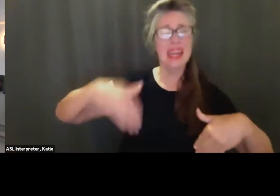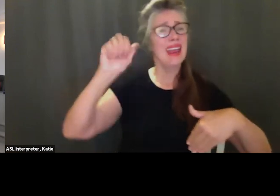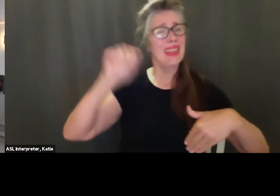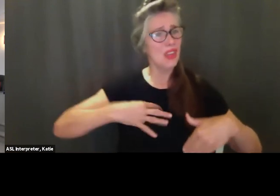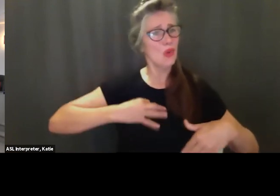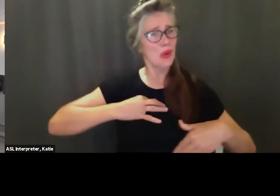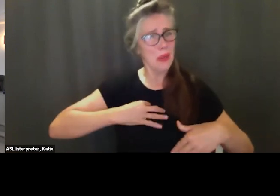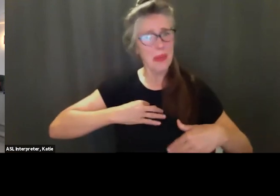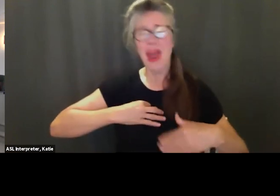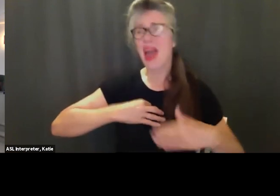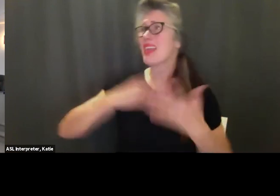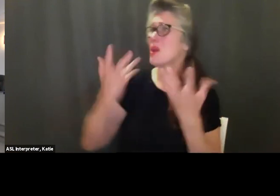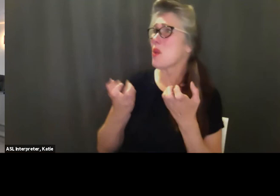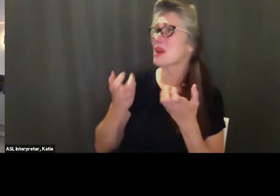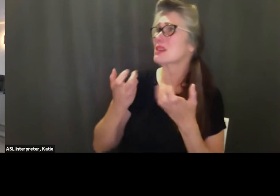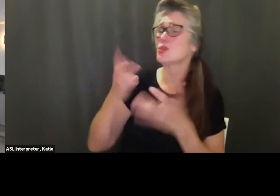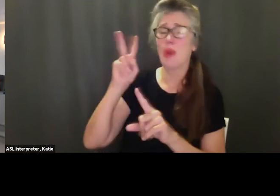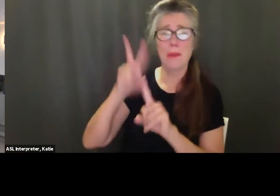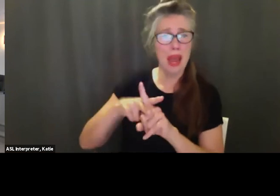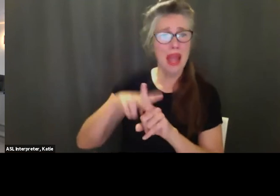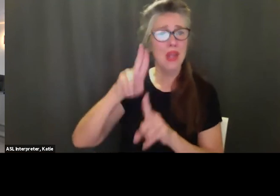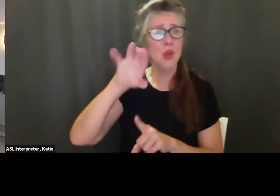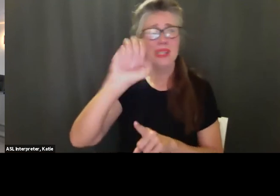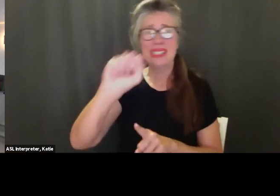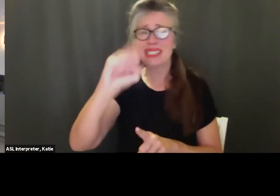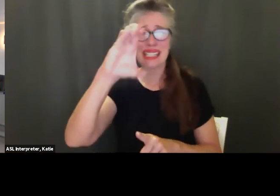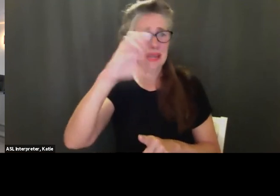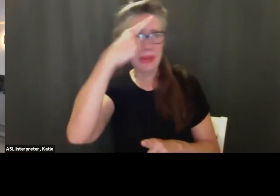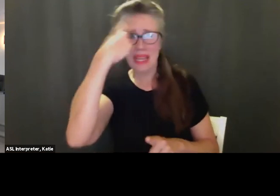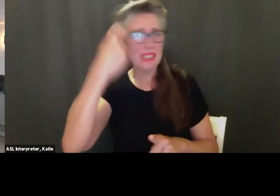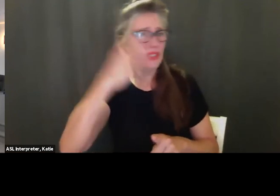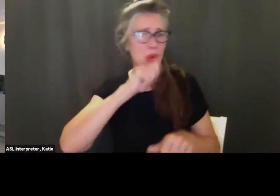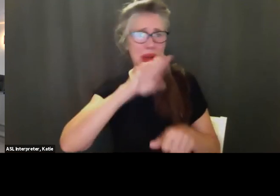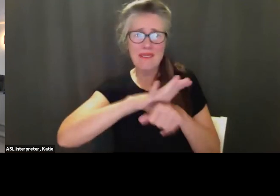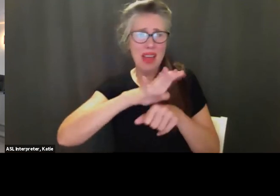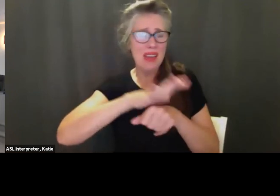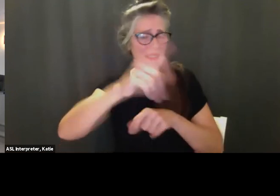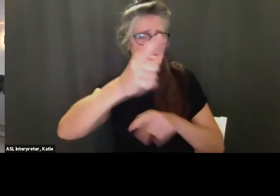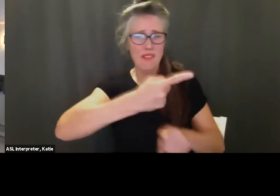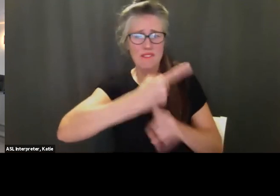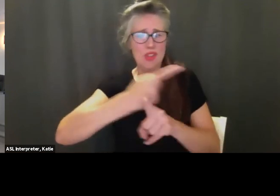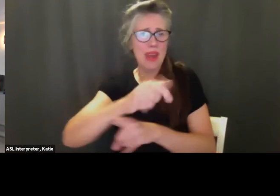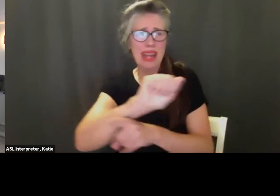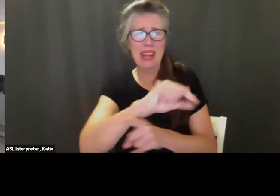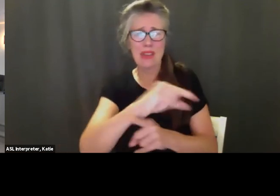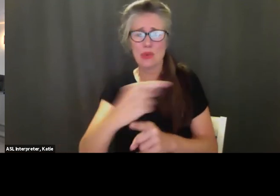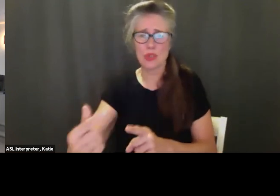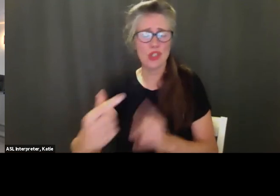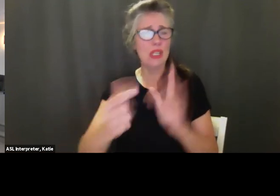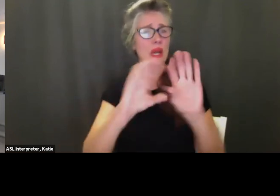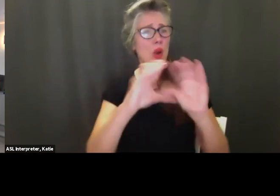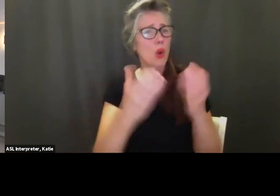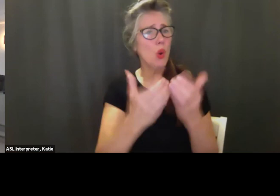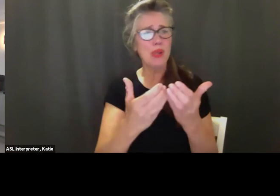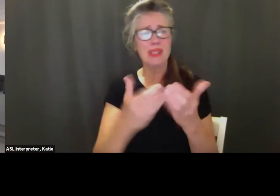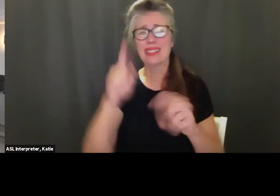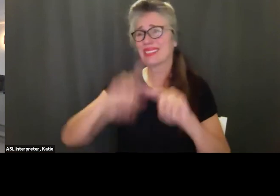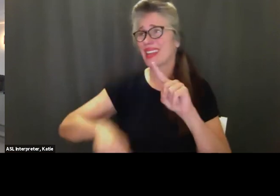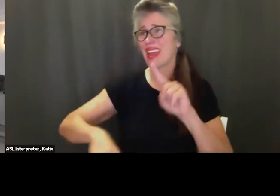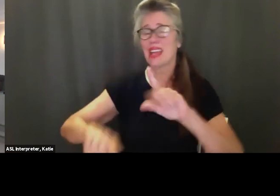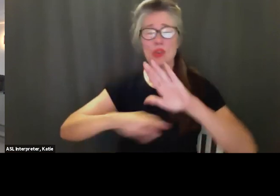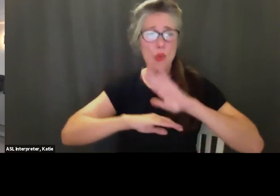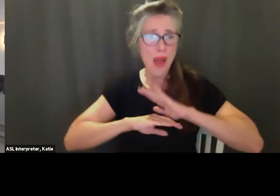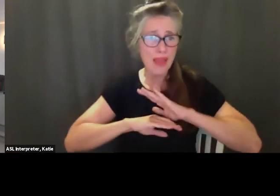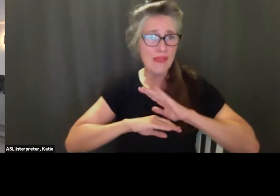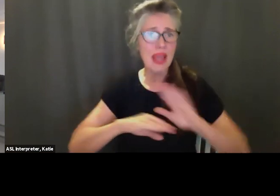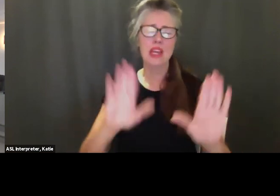UC because they don't have the courses that they need in order to qualify the requirements. It would be great to see